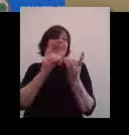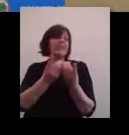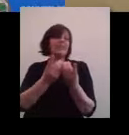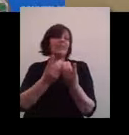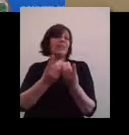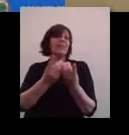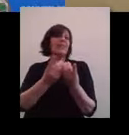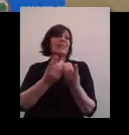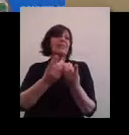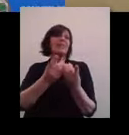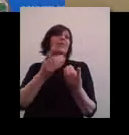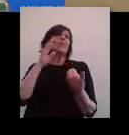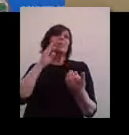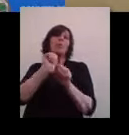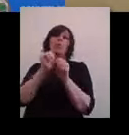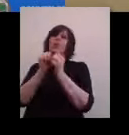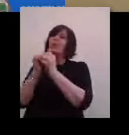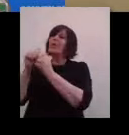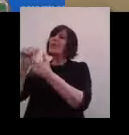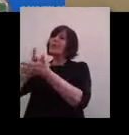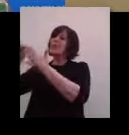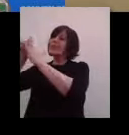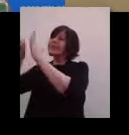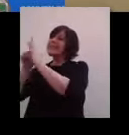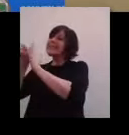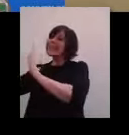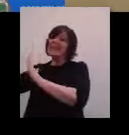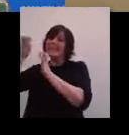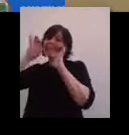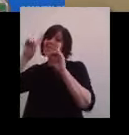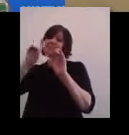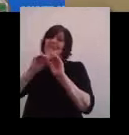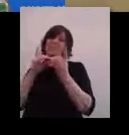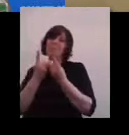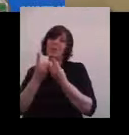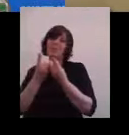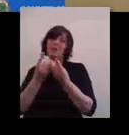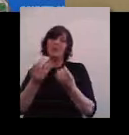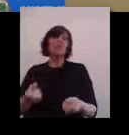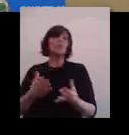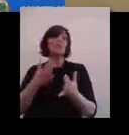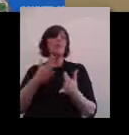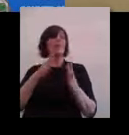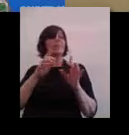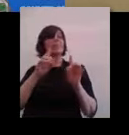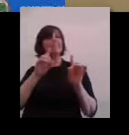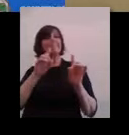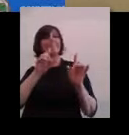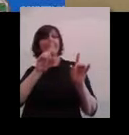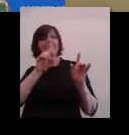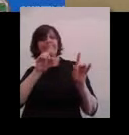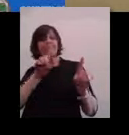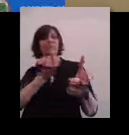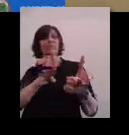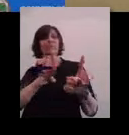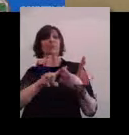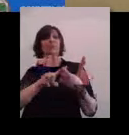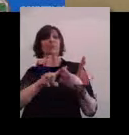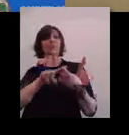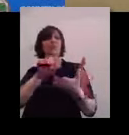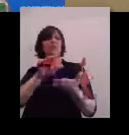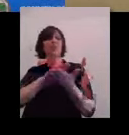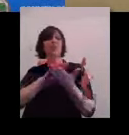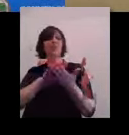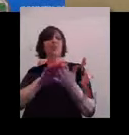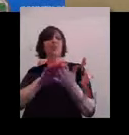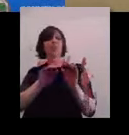data. And the state education department will be providing directives to school districts, and we will just work with them to do what's